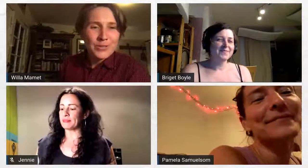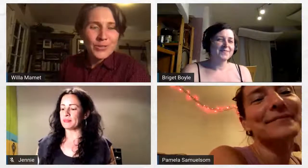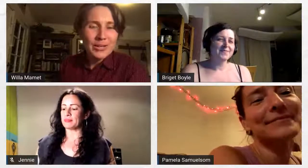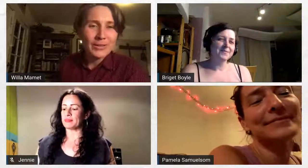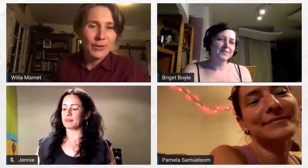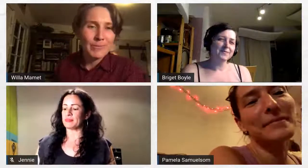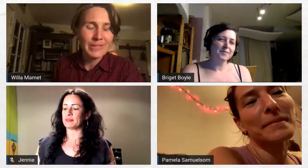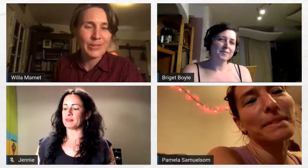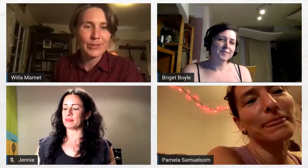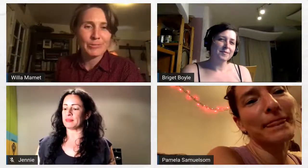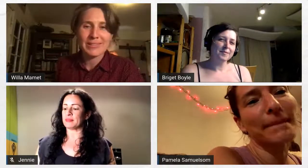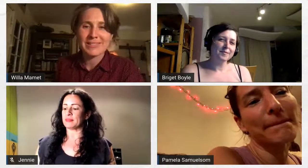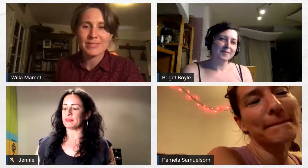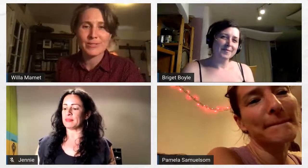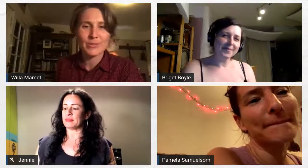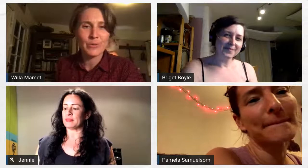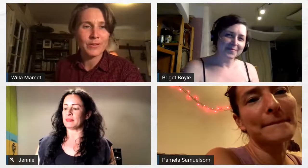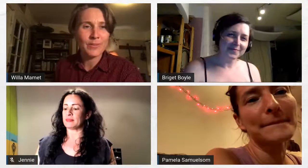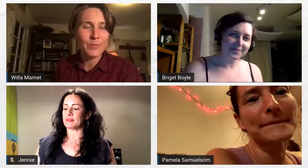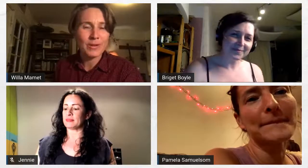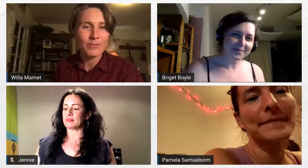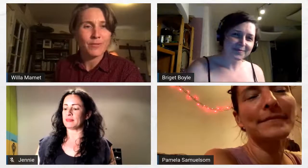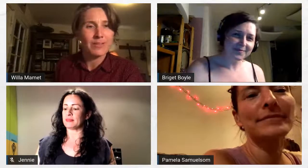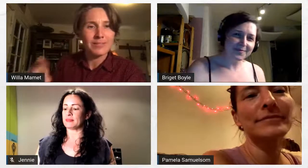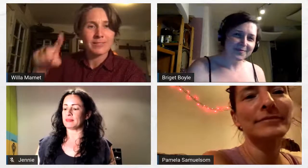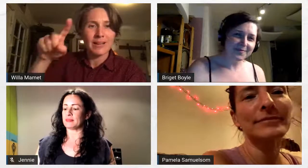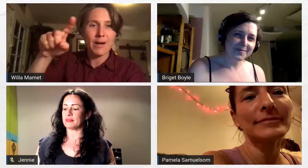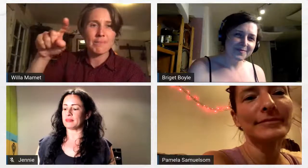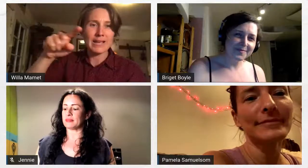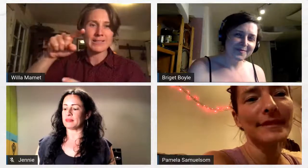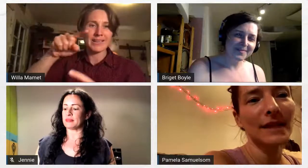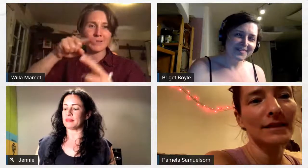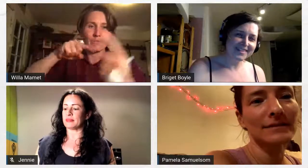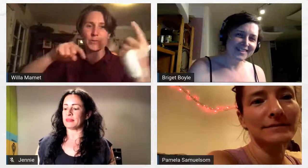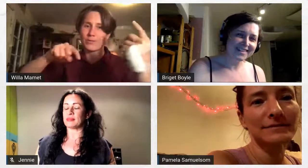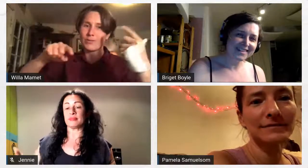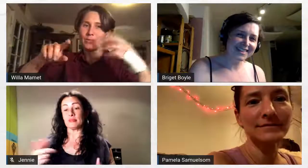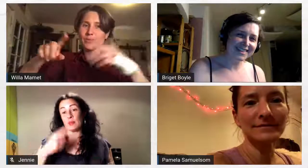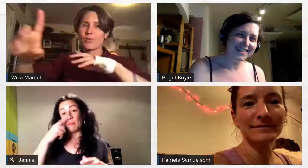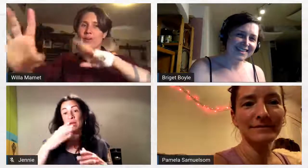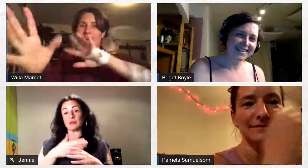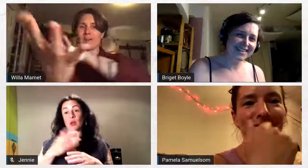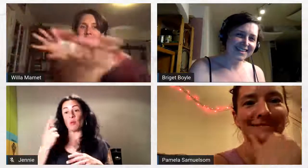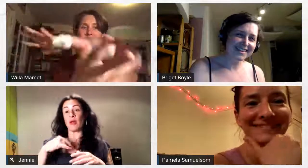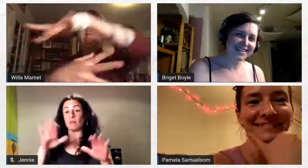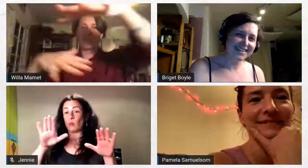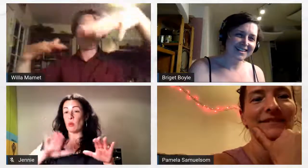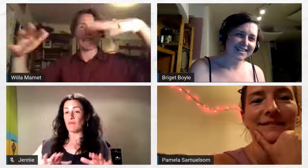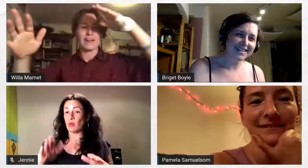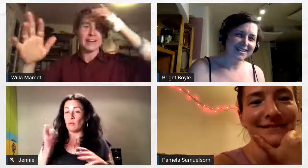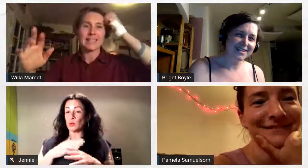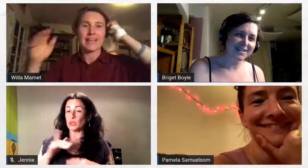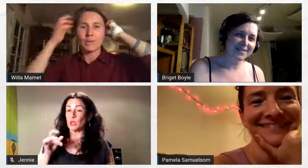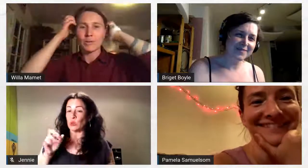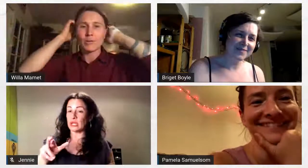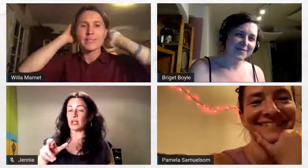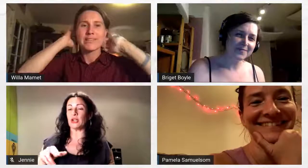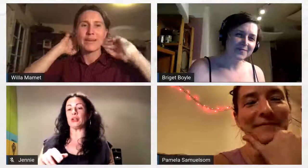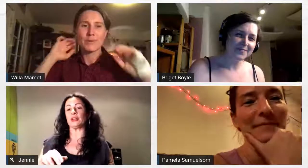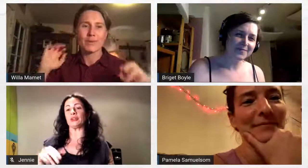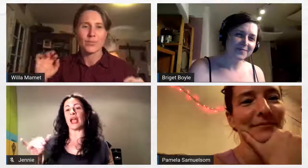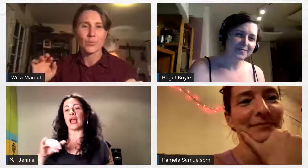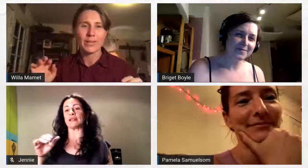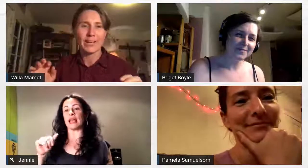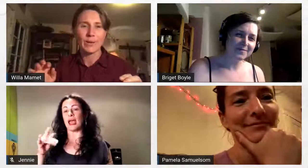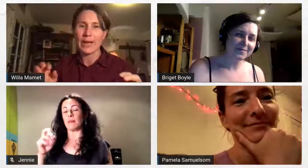Will you two share your meet cute? Because this is just one of the wonderful, amazing musical queer, as Animal would